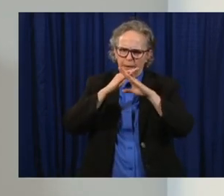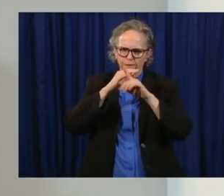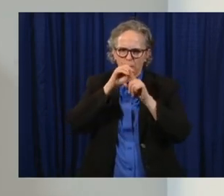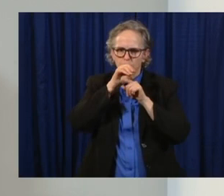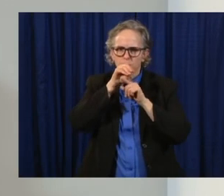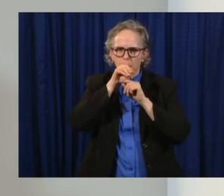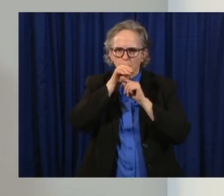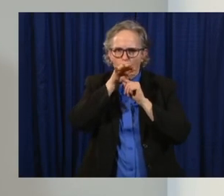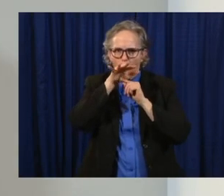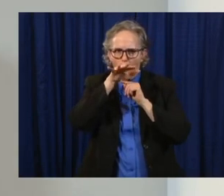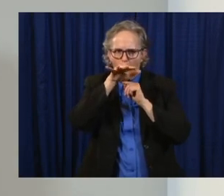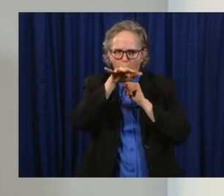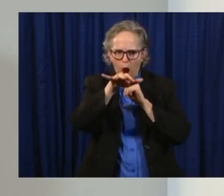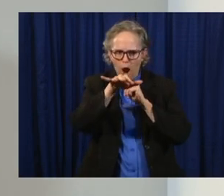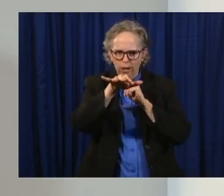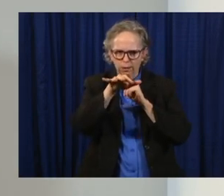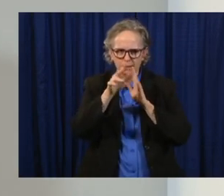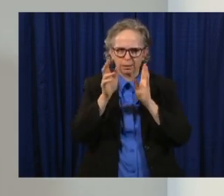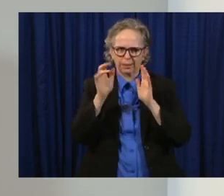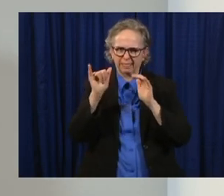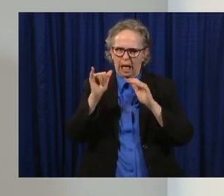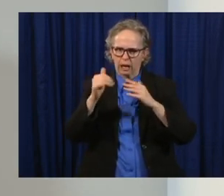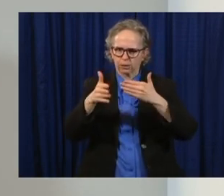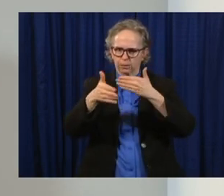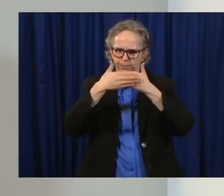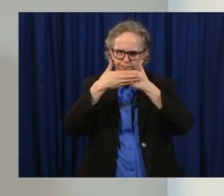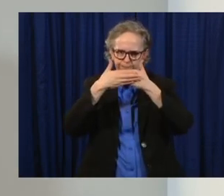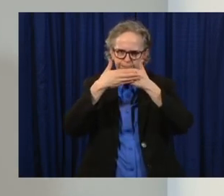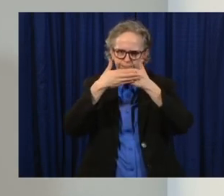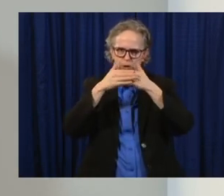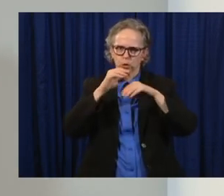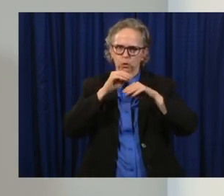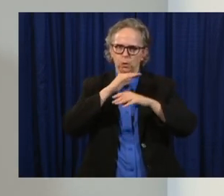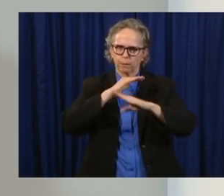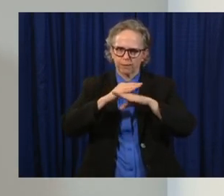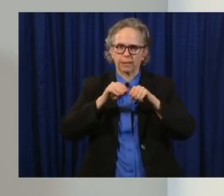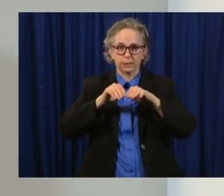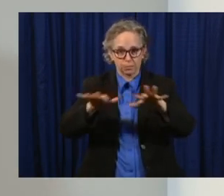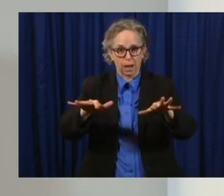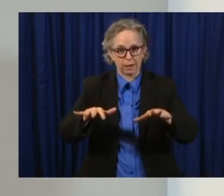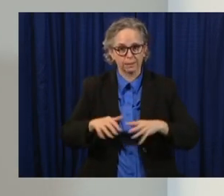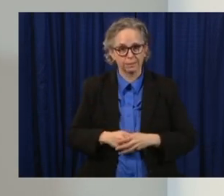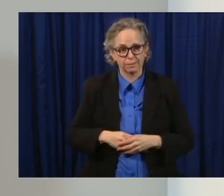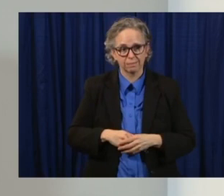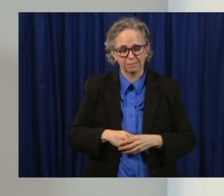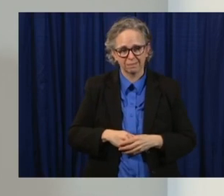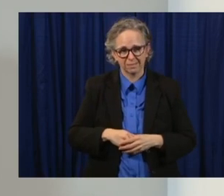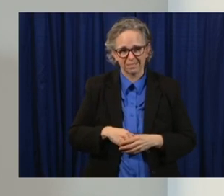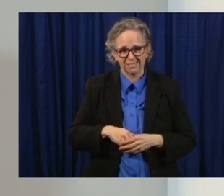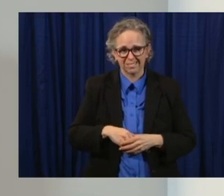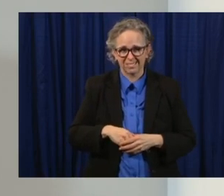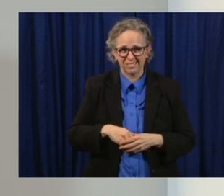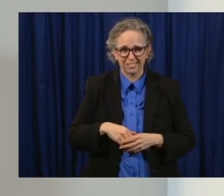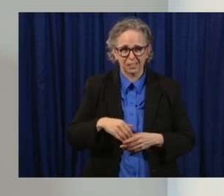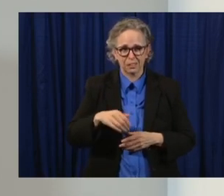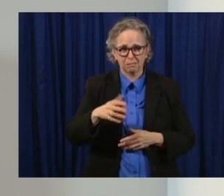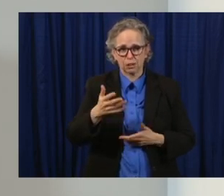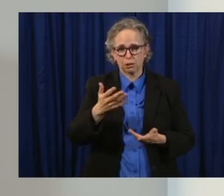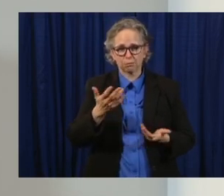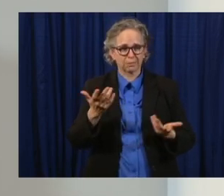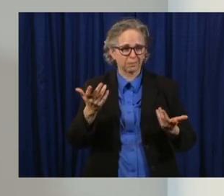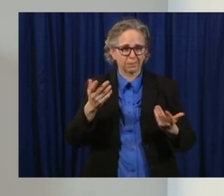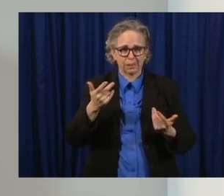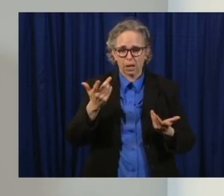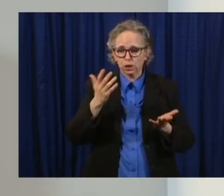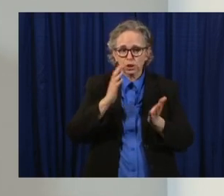and then have the spread of a coronavirus if they had it. But good old soap and water is one of the best things that you